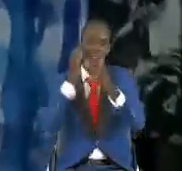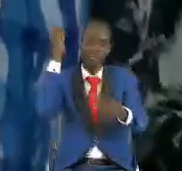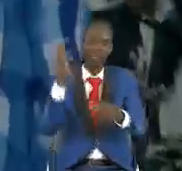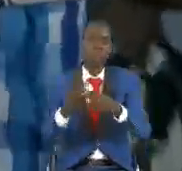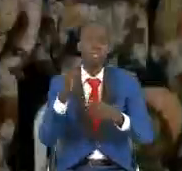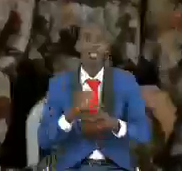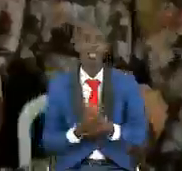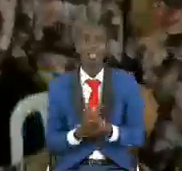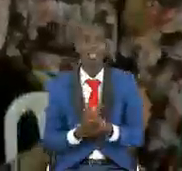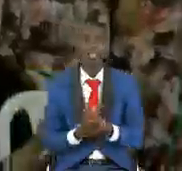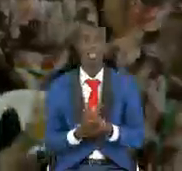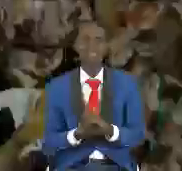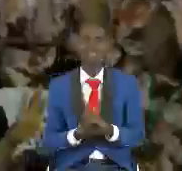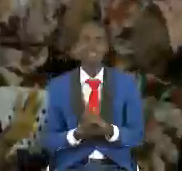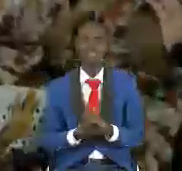name.